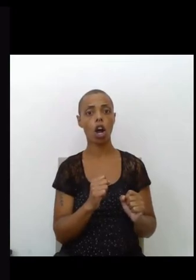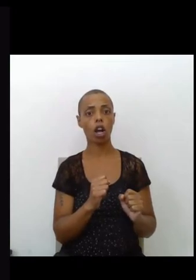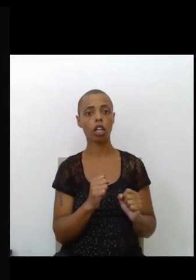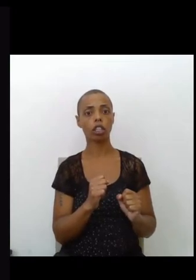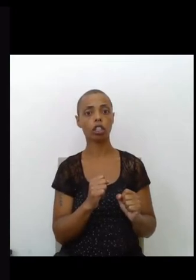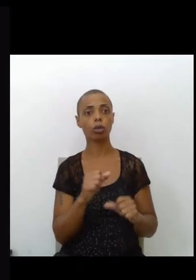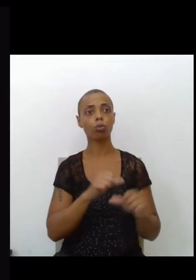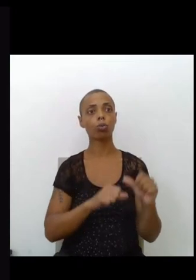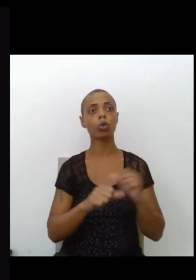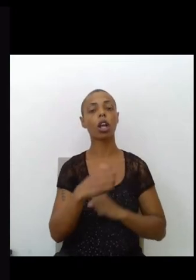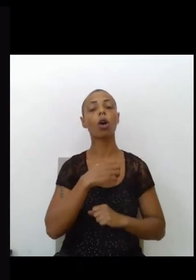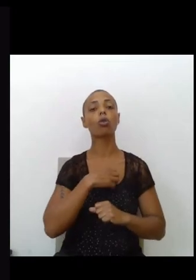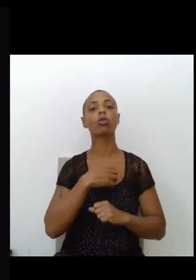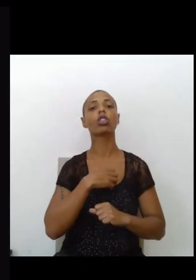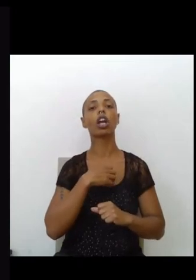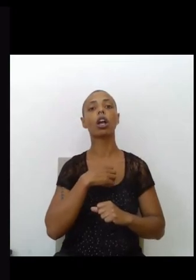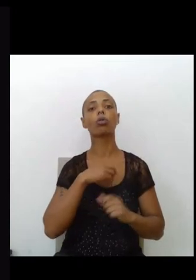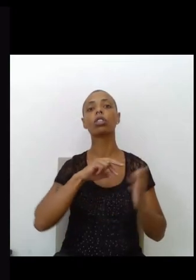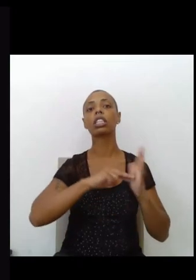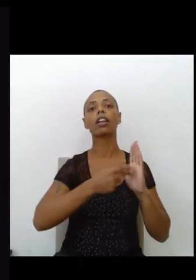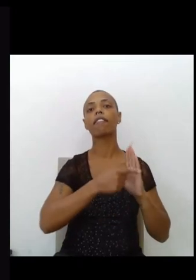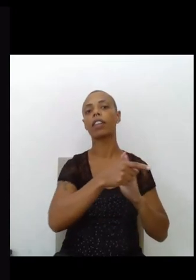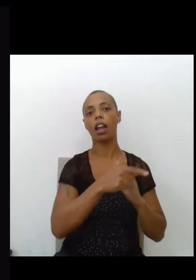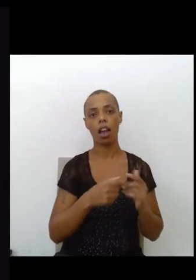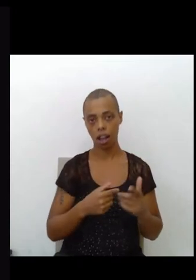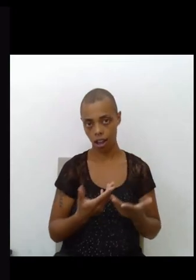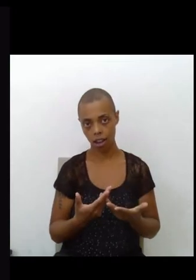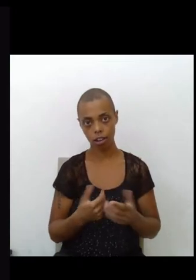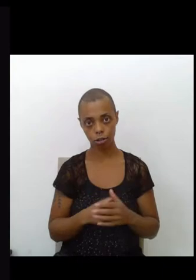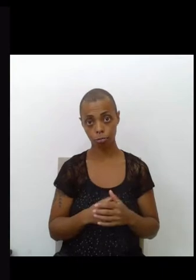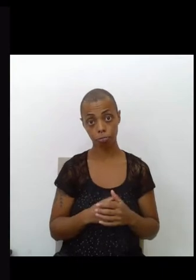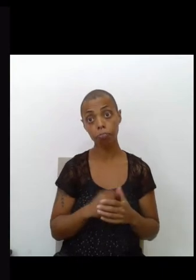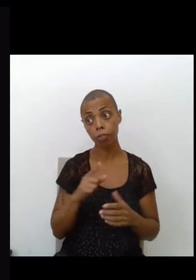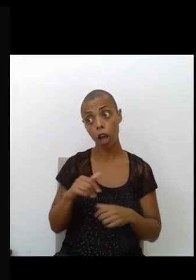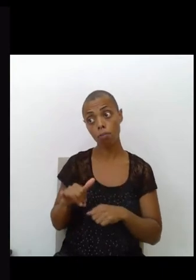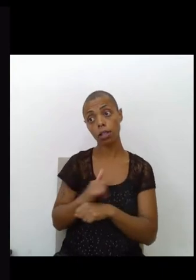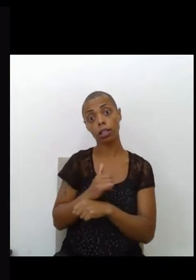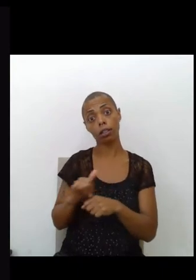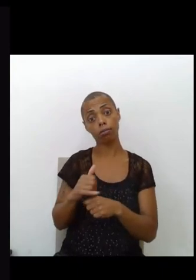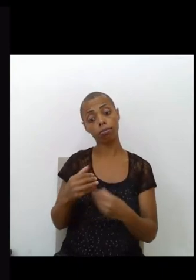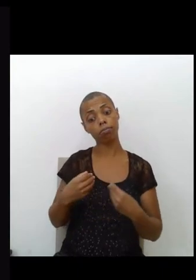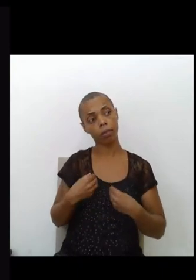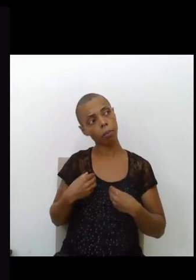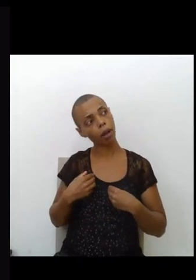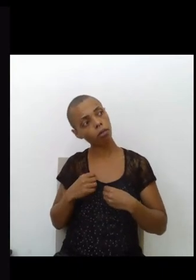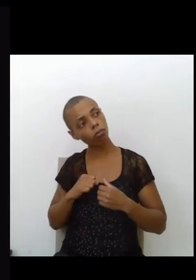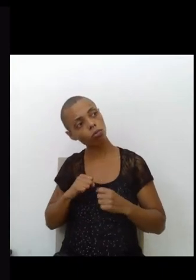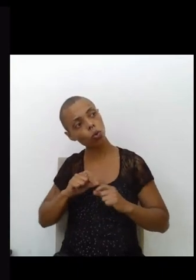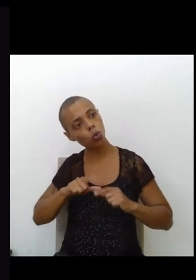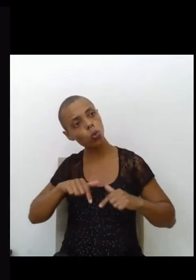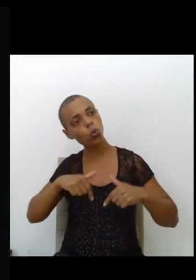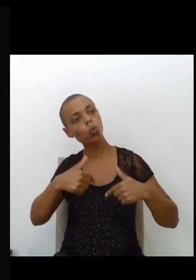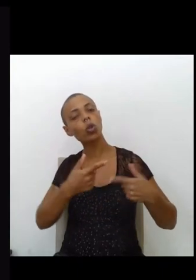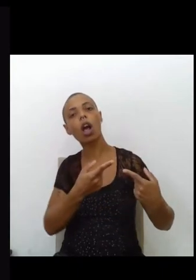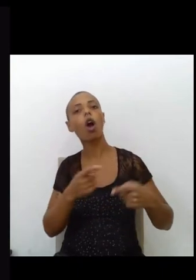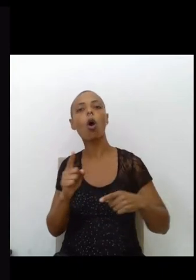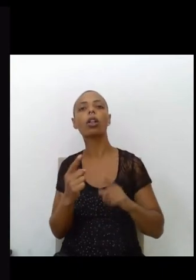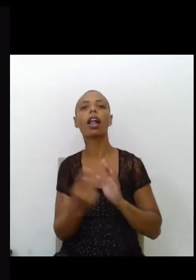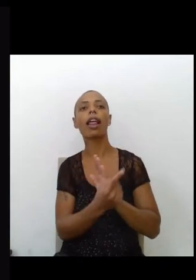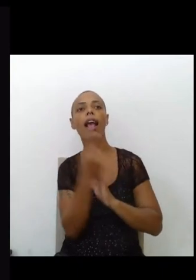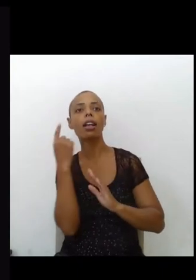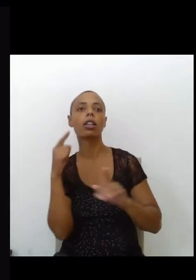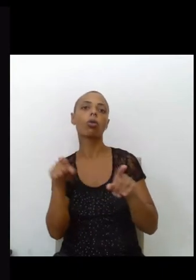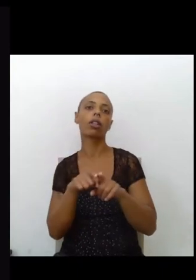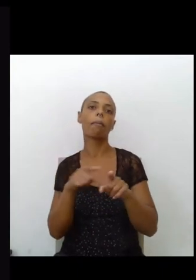reclaim it as a tool to fight back against such denial and abuse in this